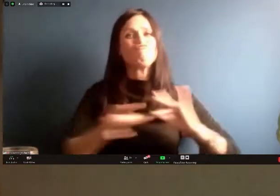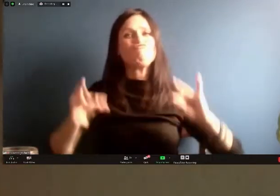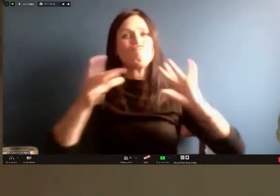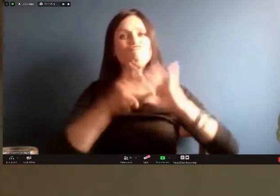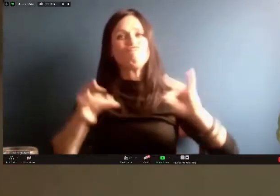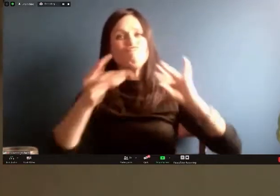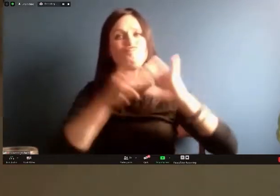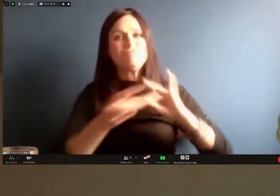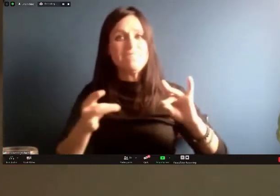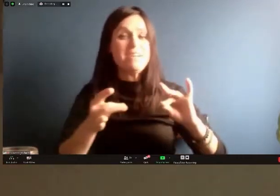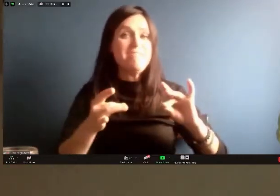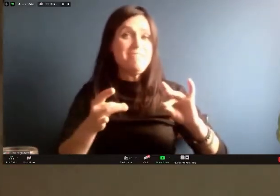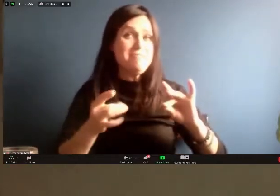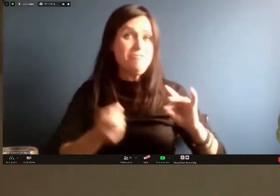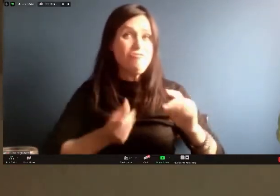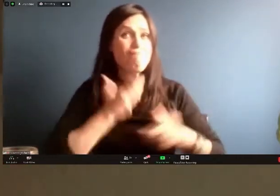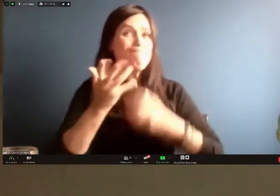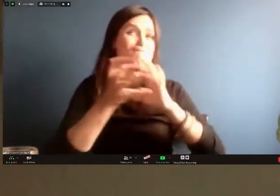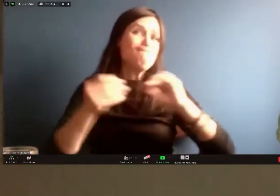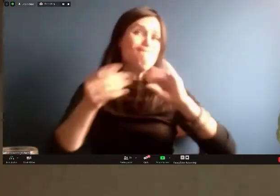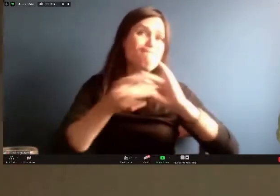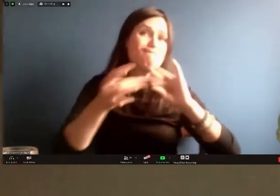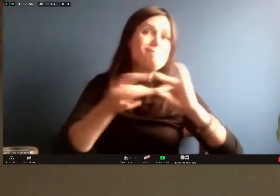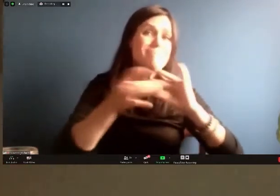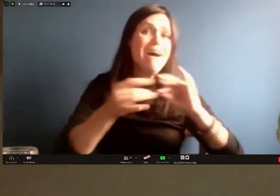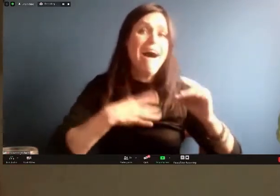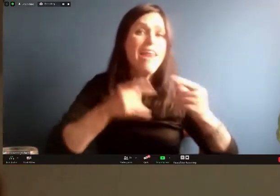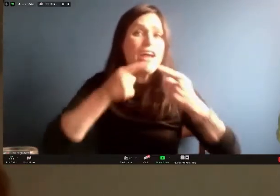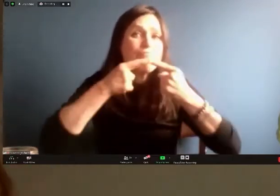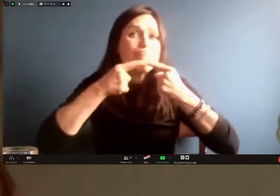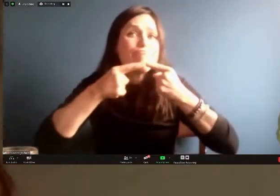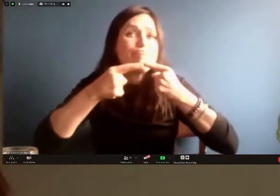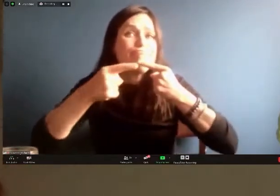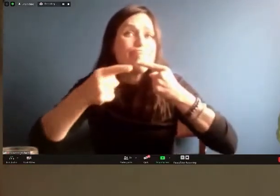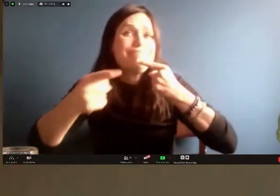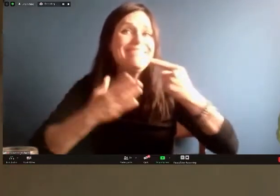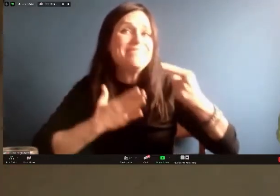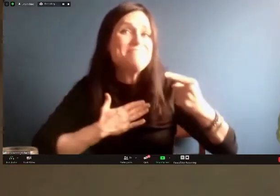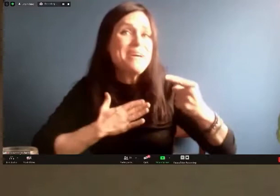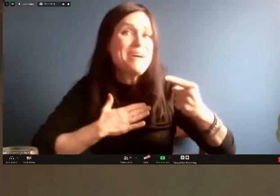leave it there and just make sure that we do get through any questions there are.